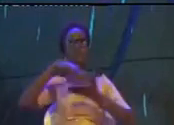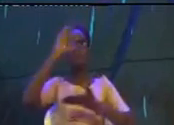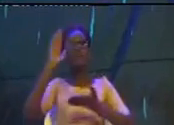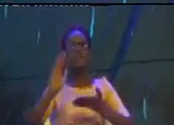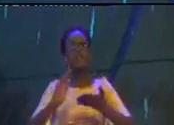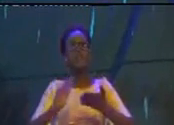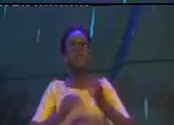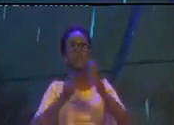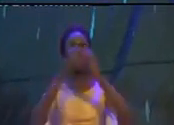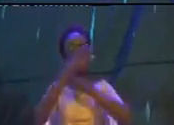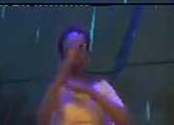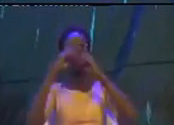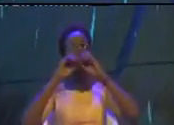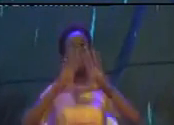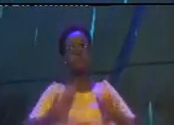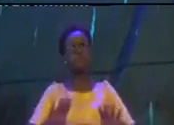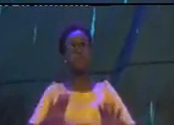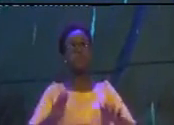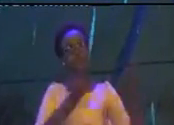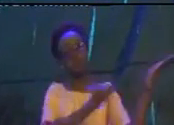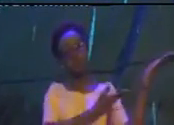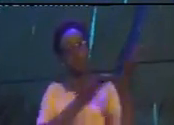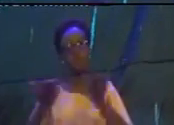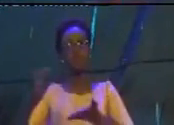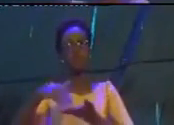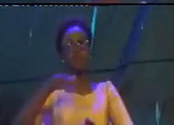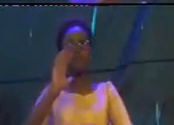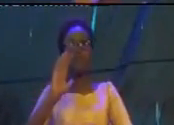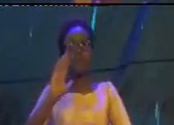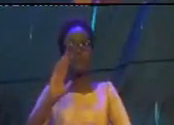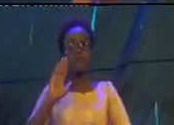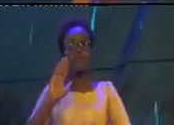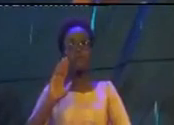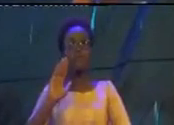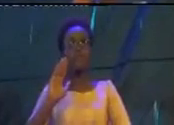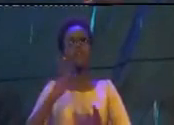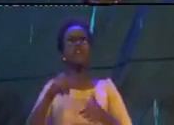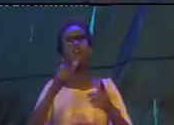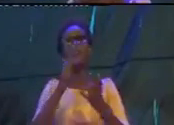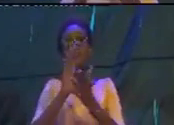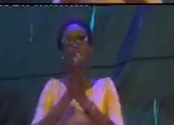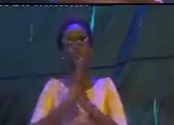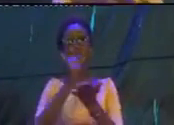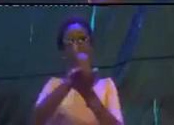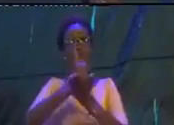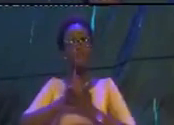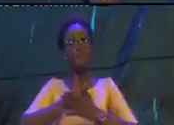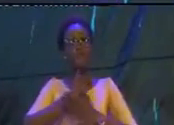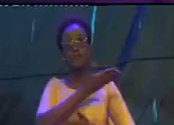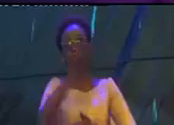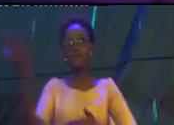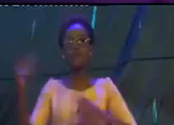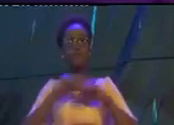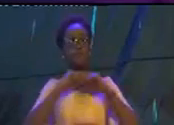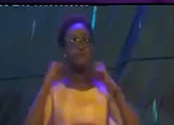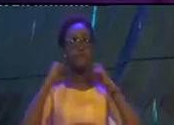hearts. Thank you so much. God bless you. We welcome you here. Now you